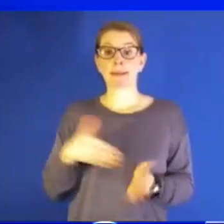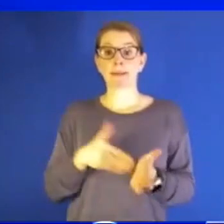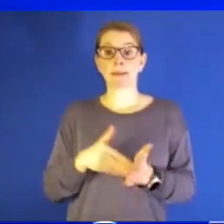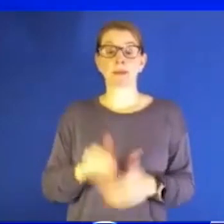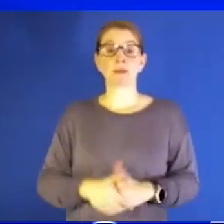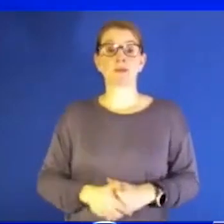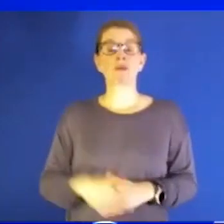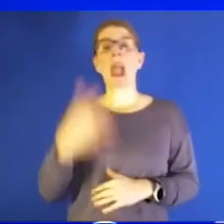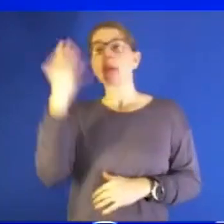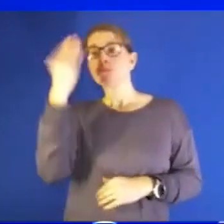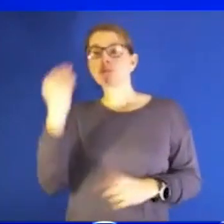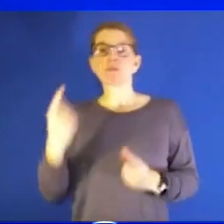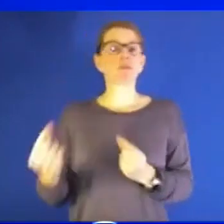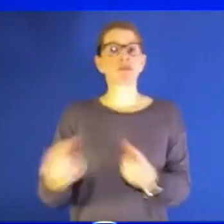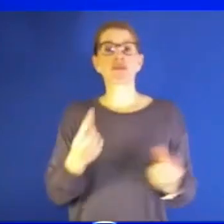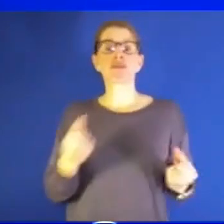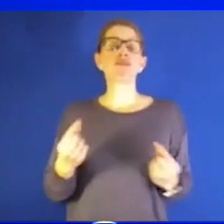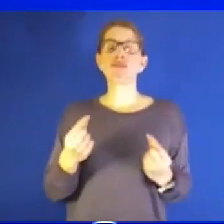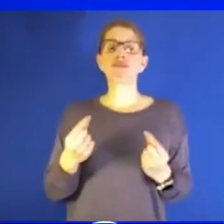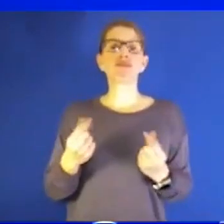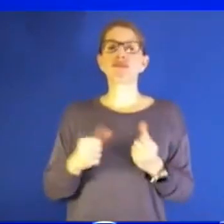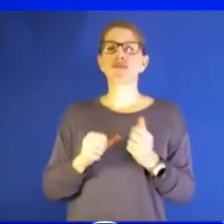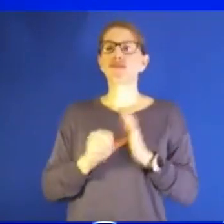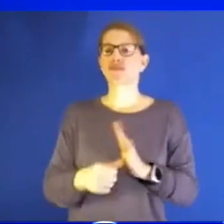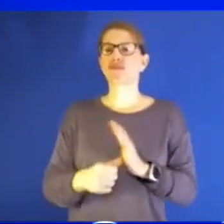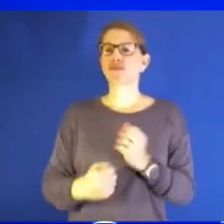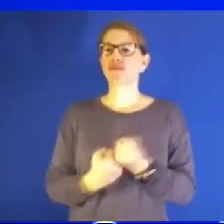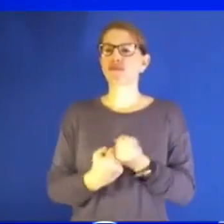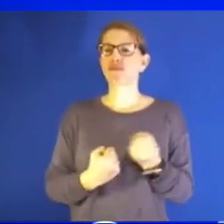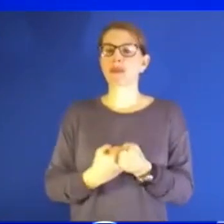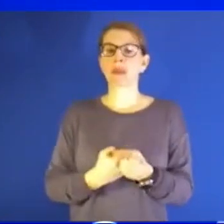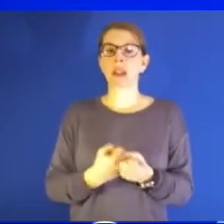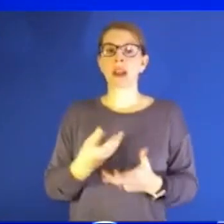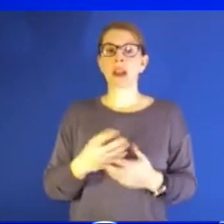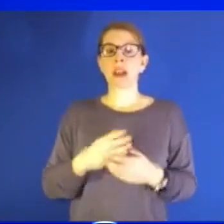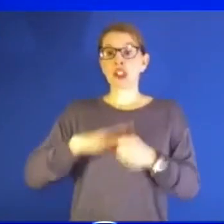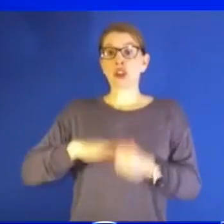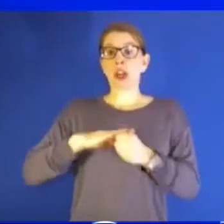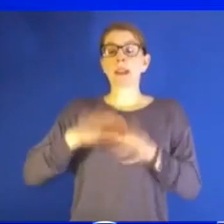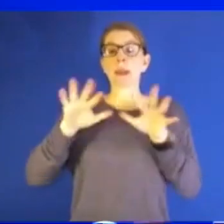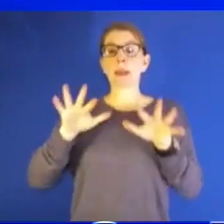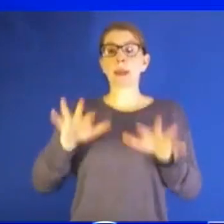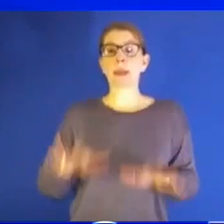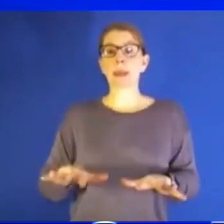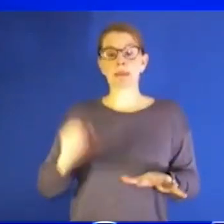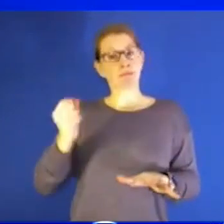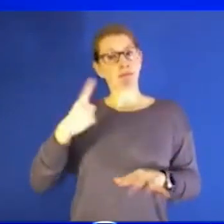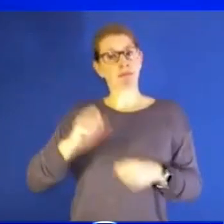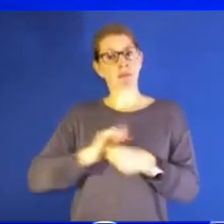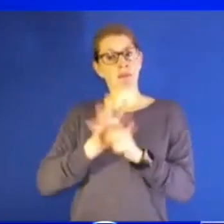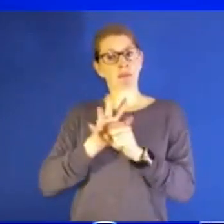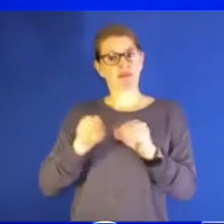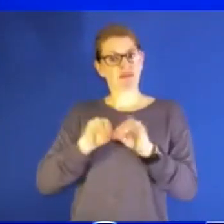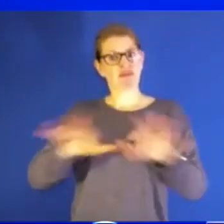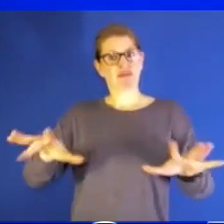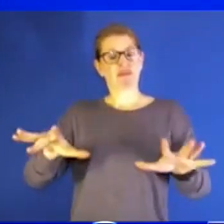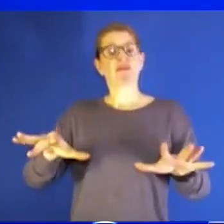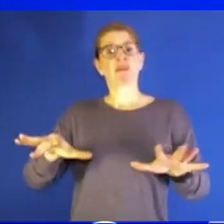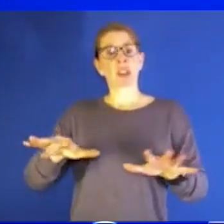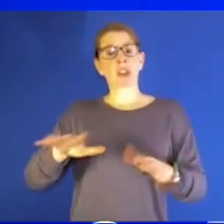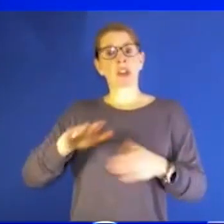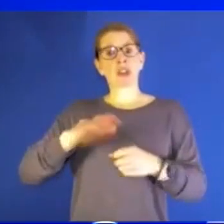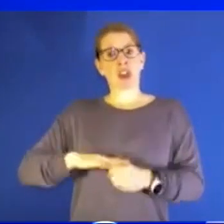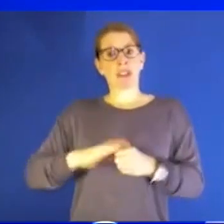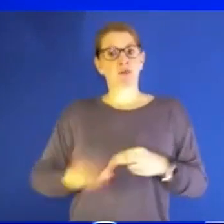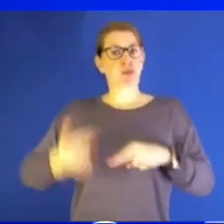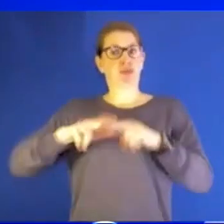and being active and doing those things, especially help to reduce stress during the time of the pandemic. I know I'm going to be trying to do that this weekend. I was told